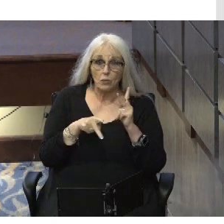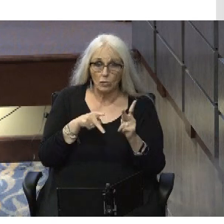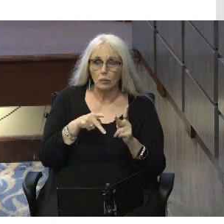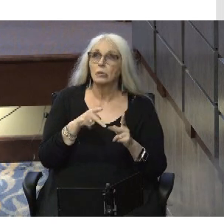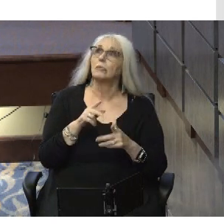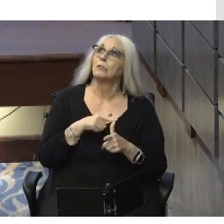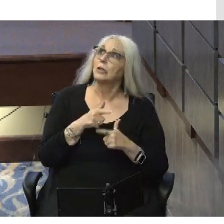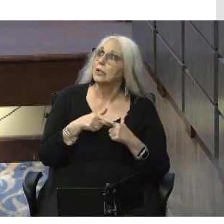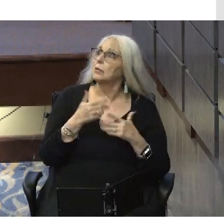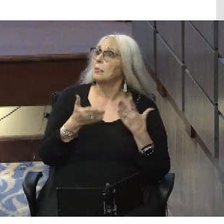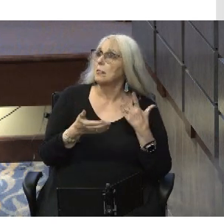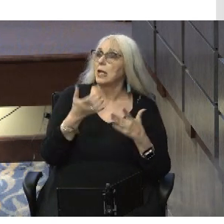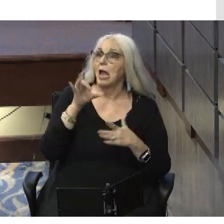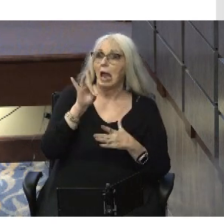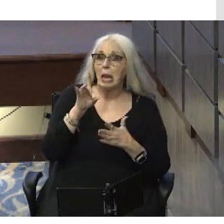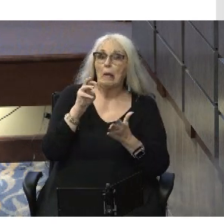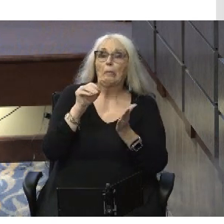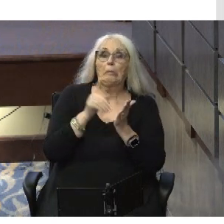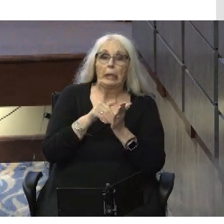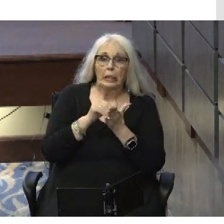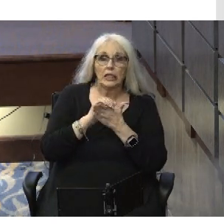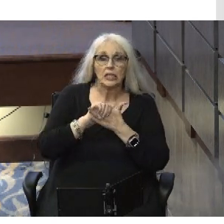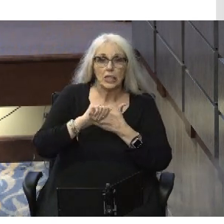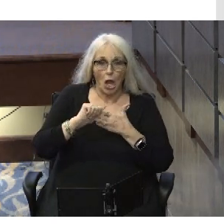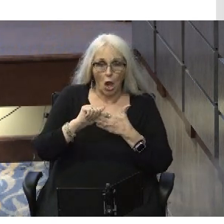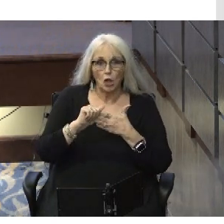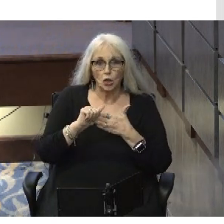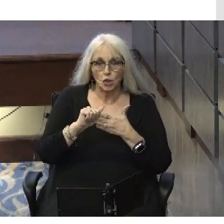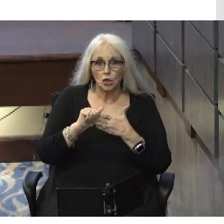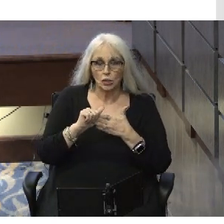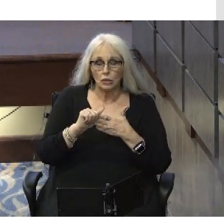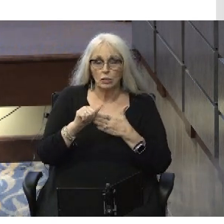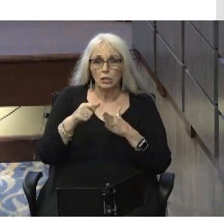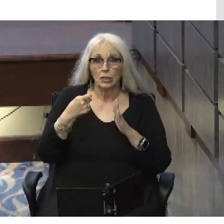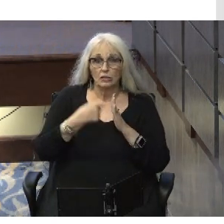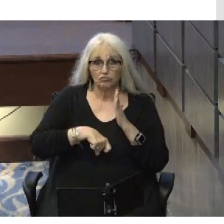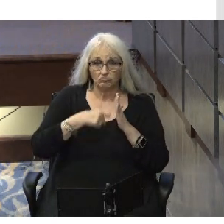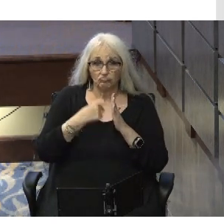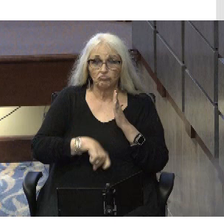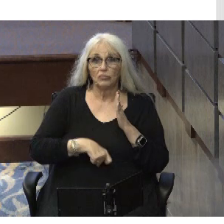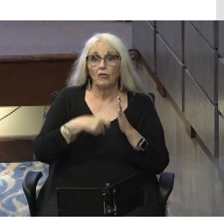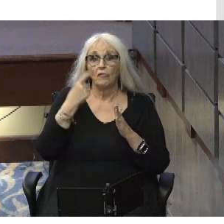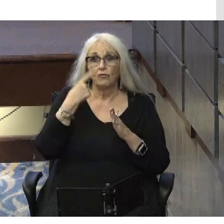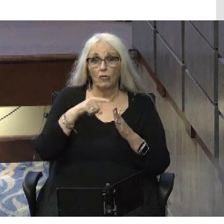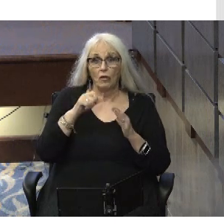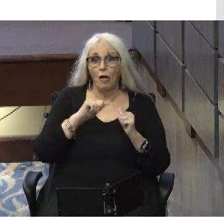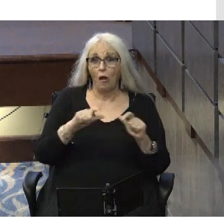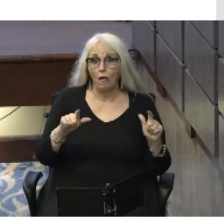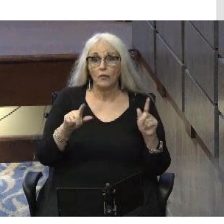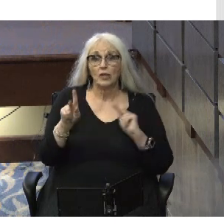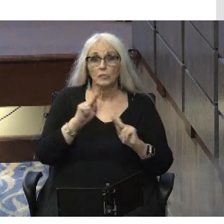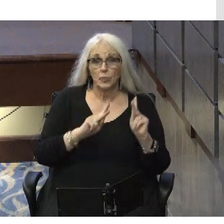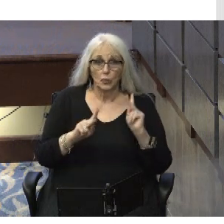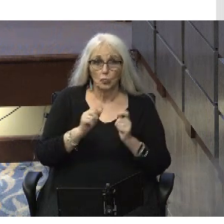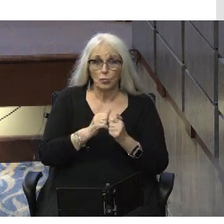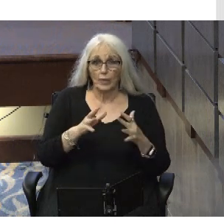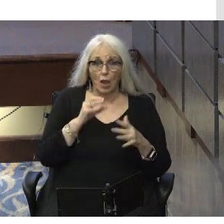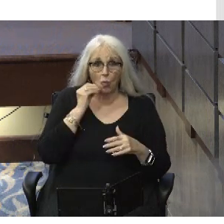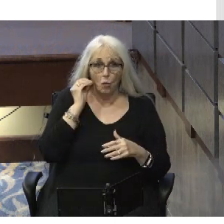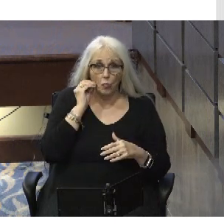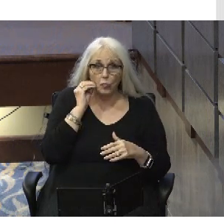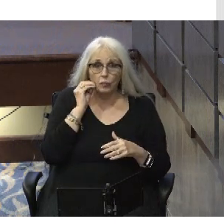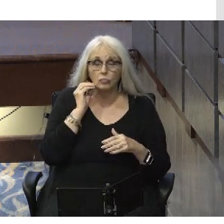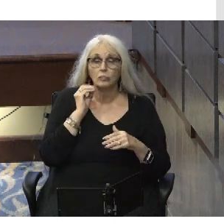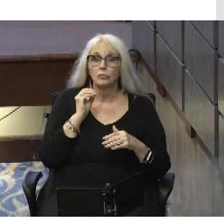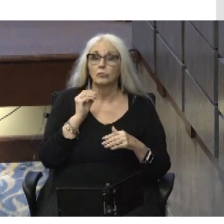at about just over $8 million of expense for all of these chronically homeless individuals that are on our streets